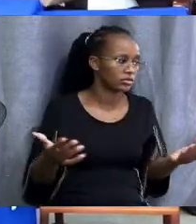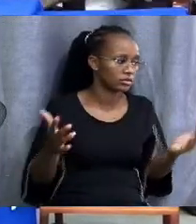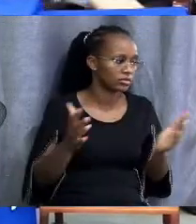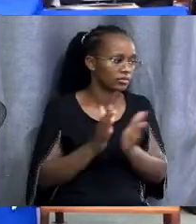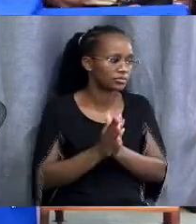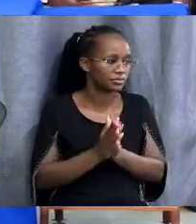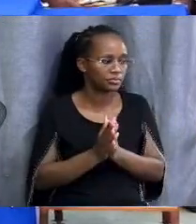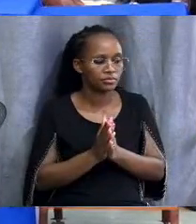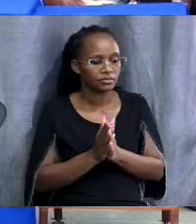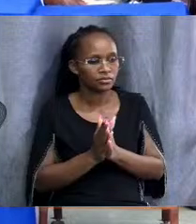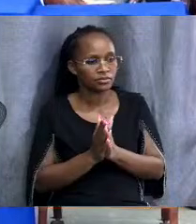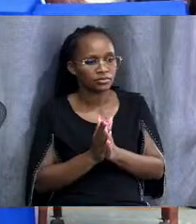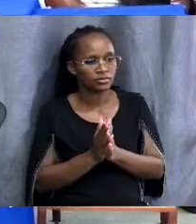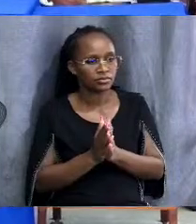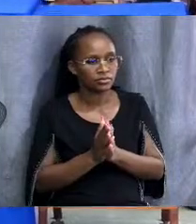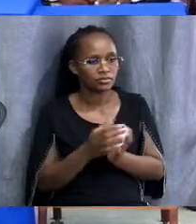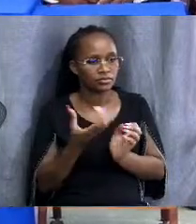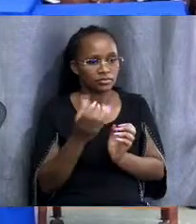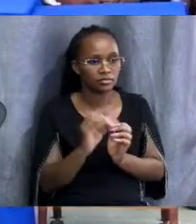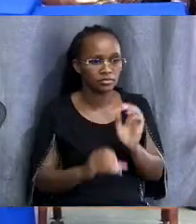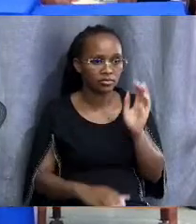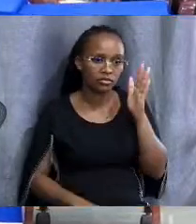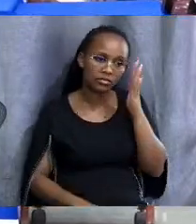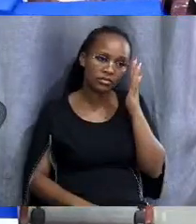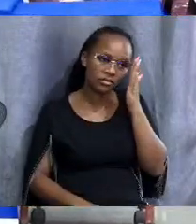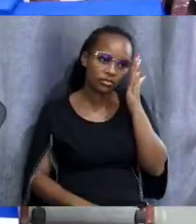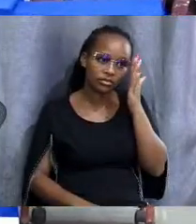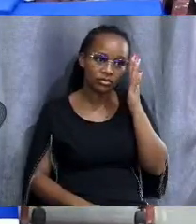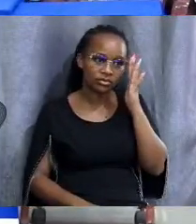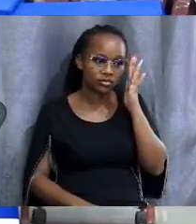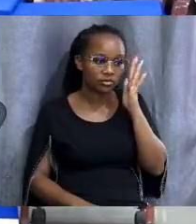awazidishie. So, family ya